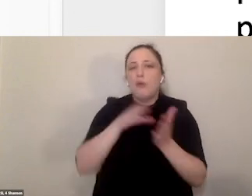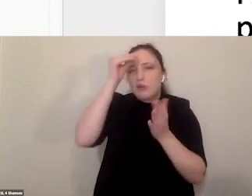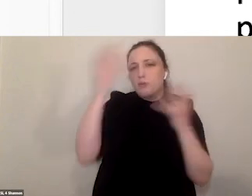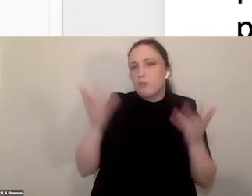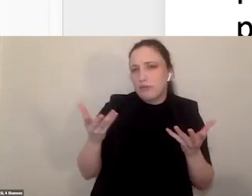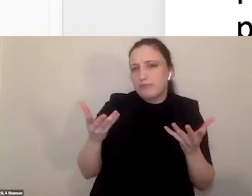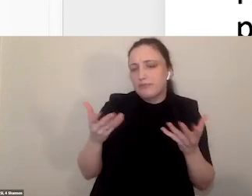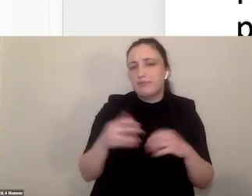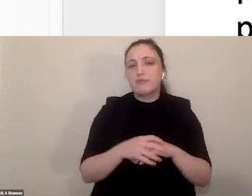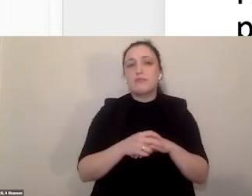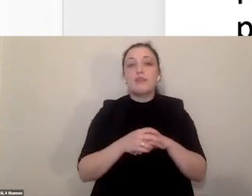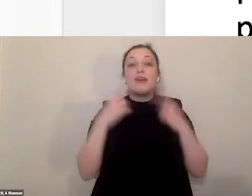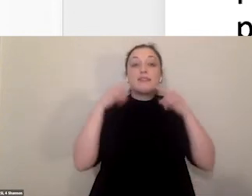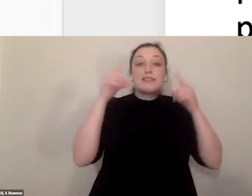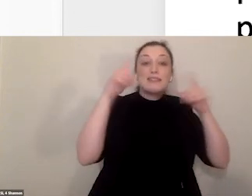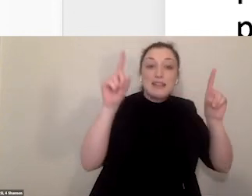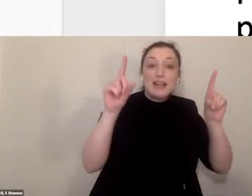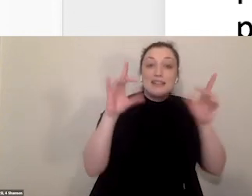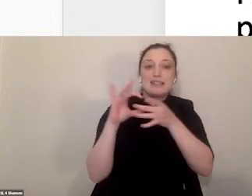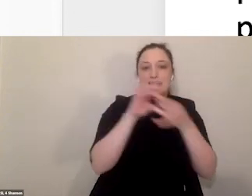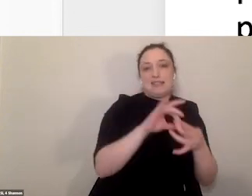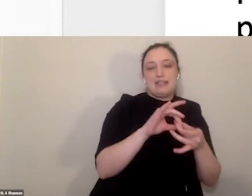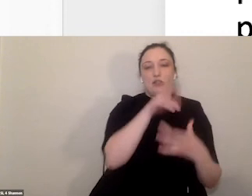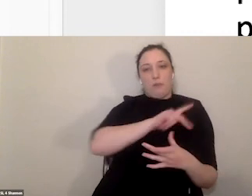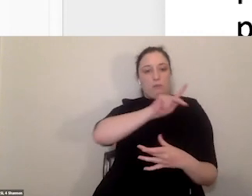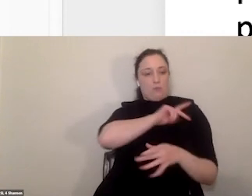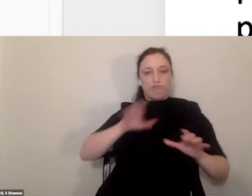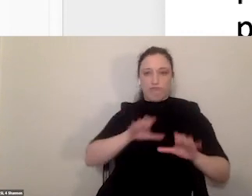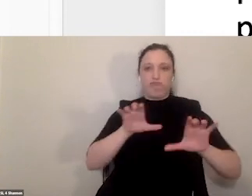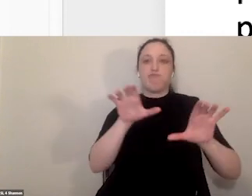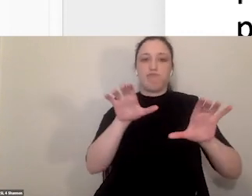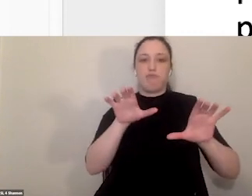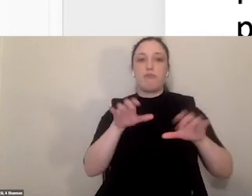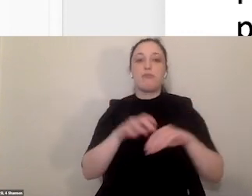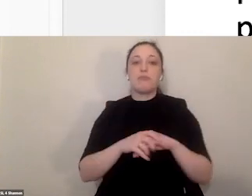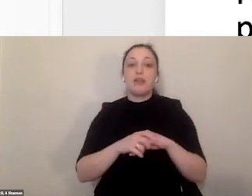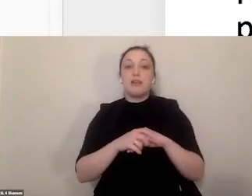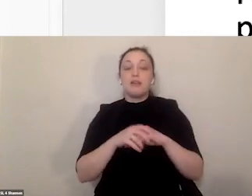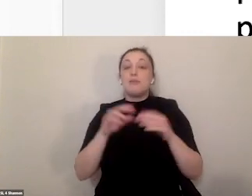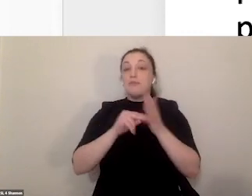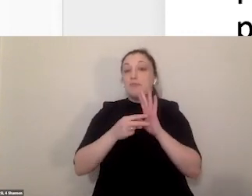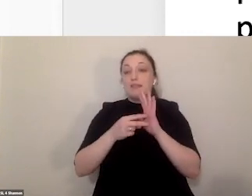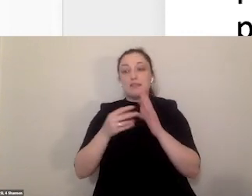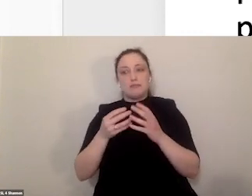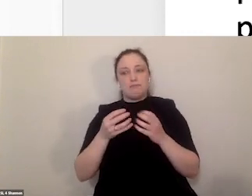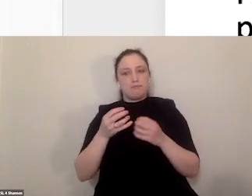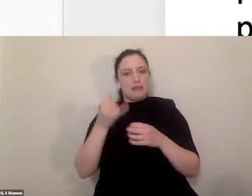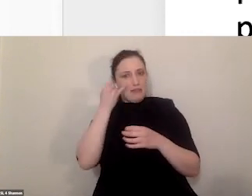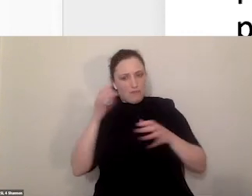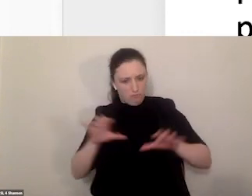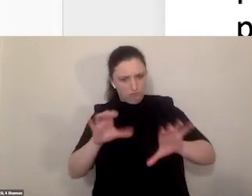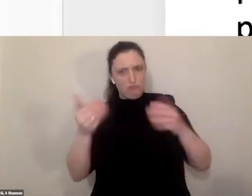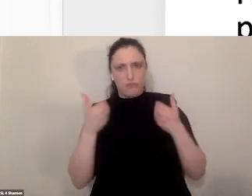of personal agency, that establishment of a social network is associated with increased likelihood of promotion into management, that managers are more likely to have